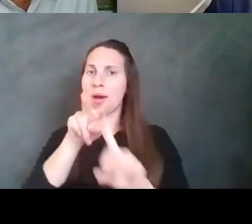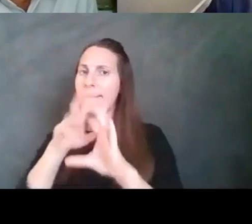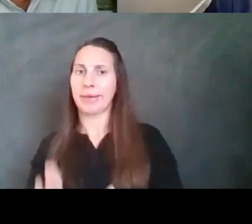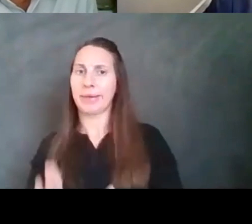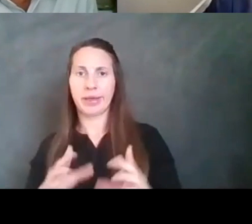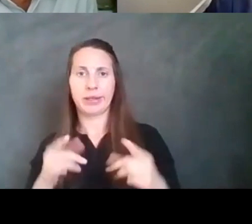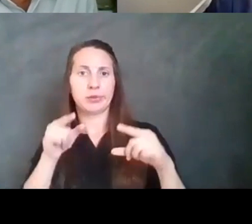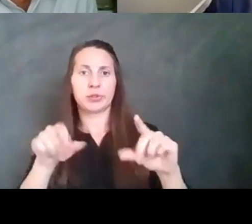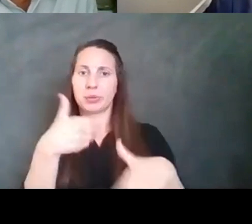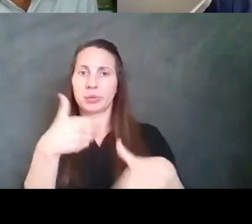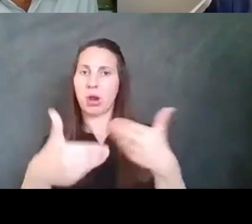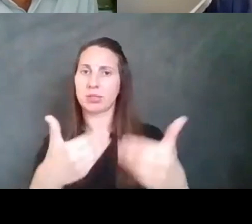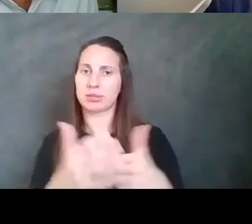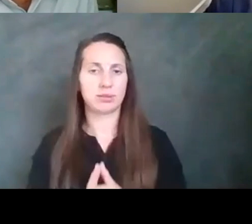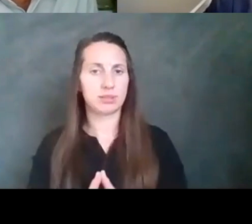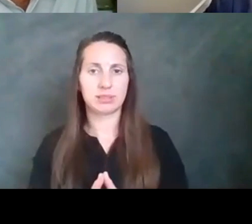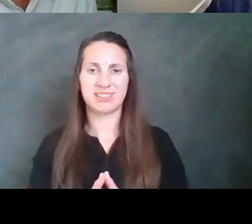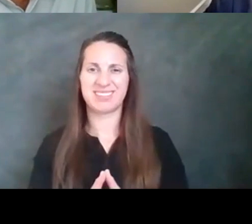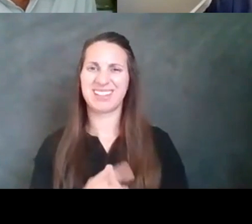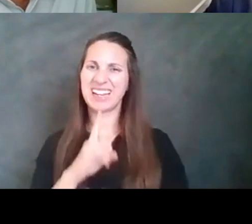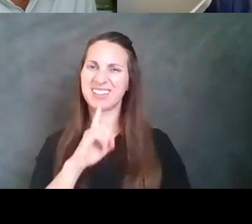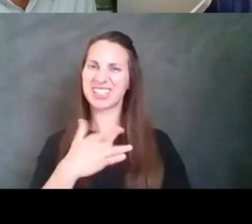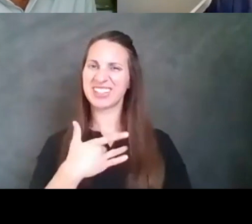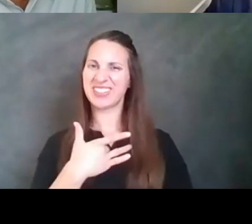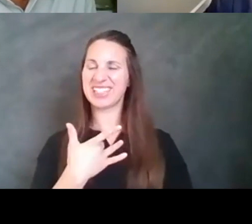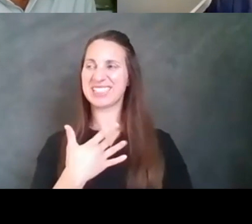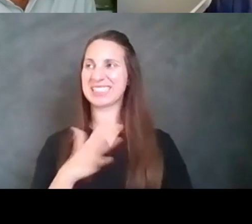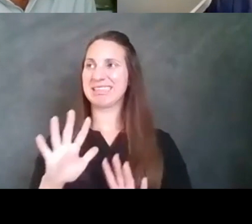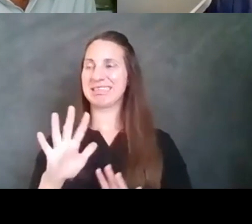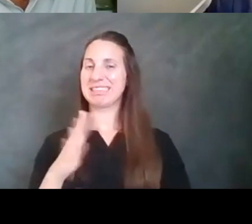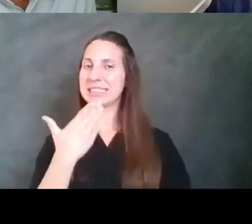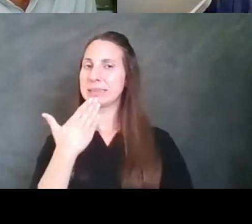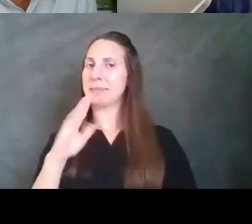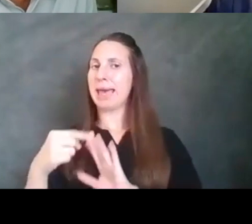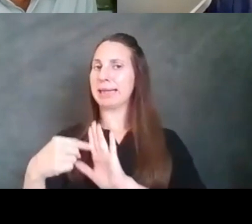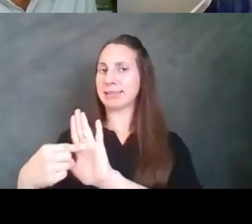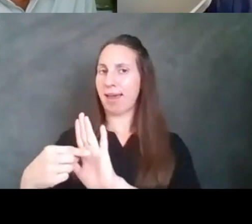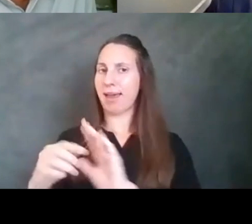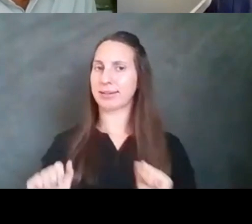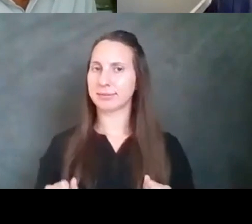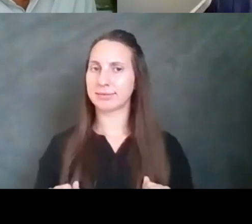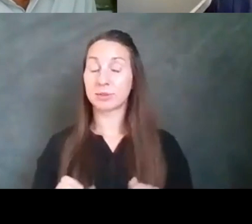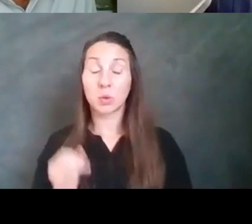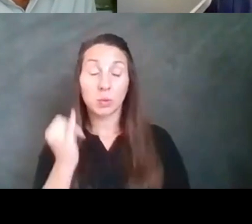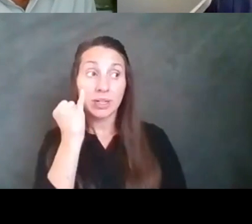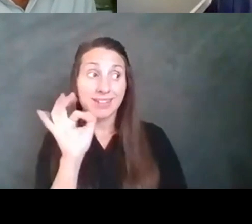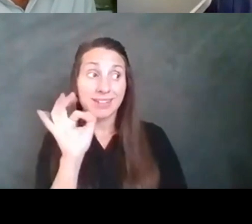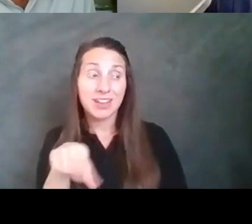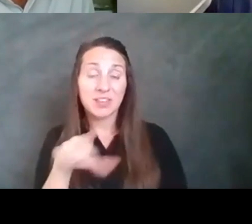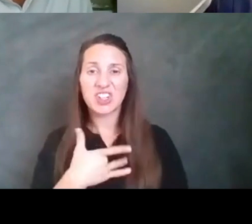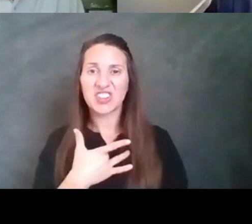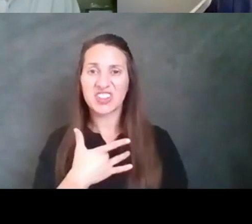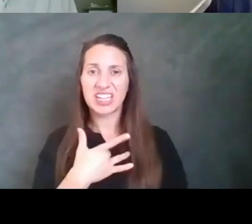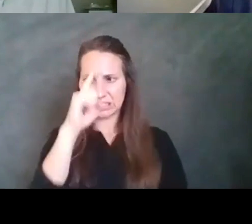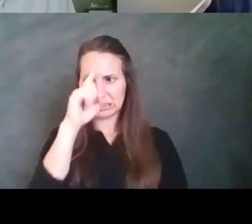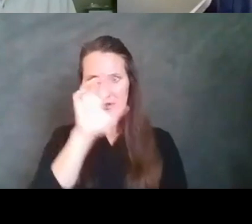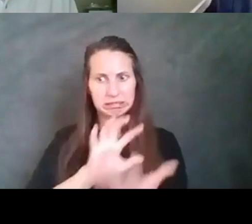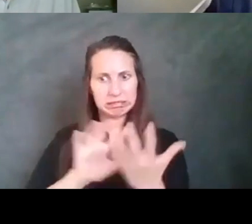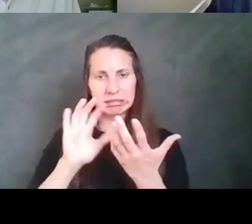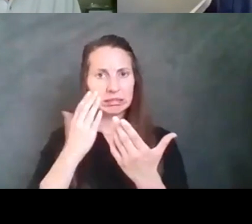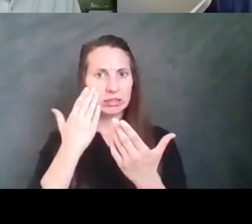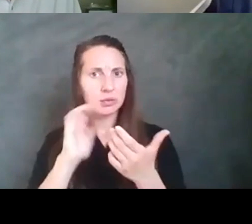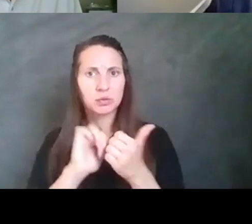it gives a bad signal. So if you are feeling very confused, you're